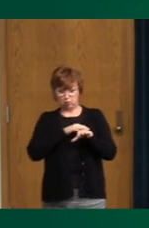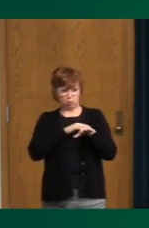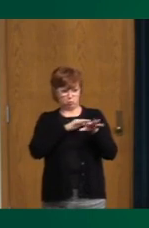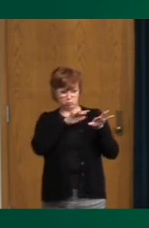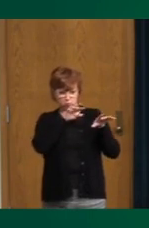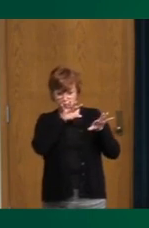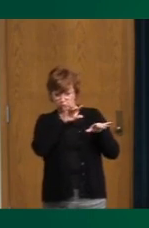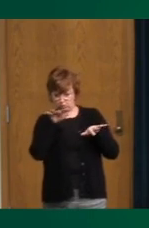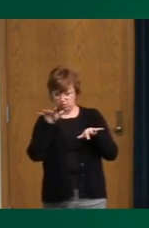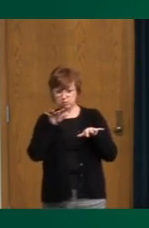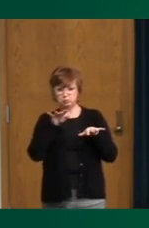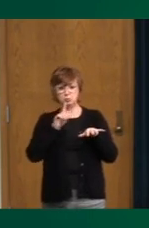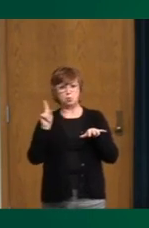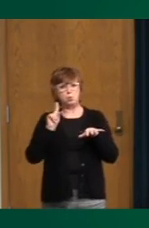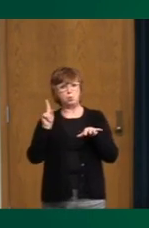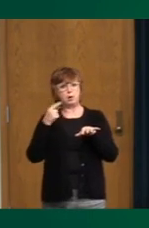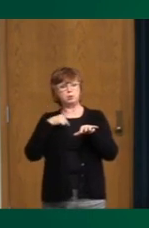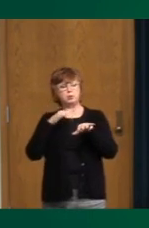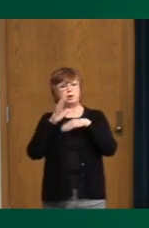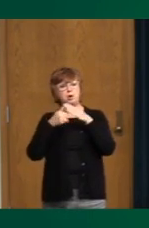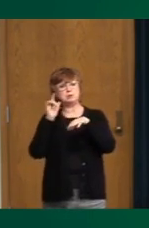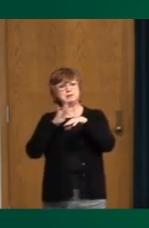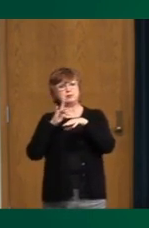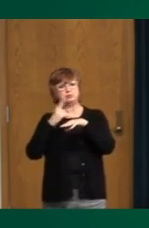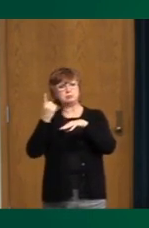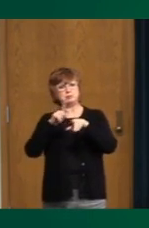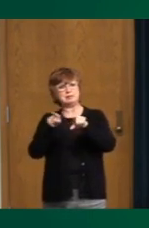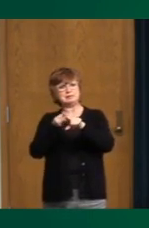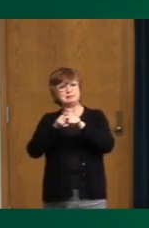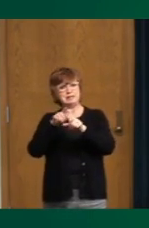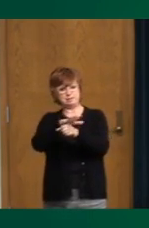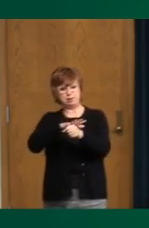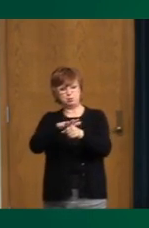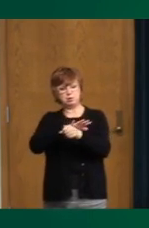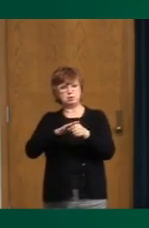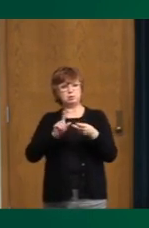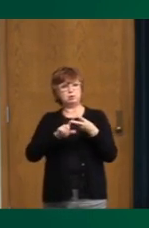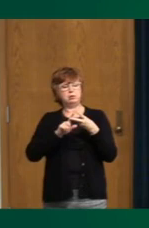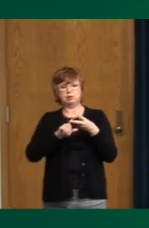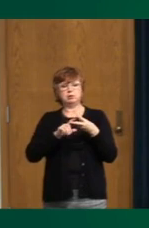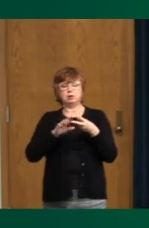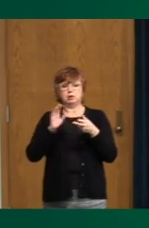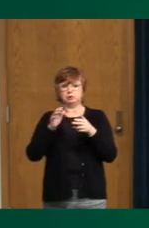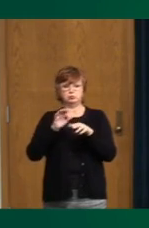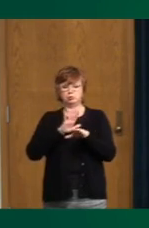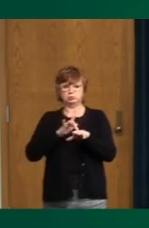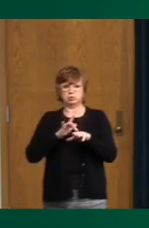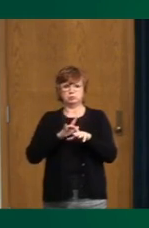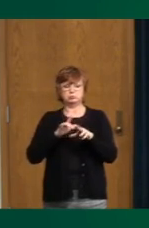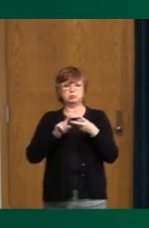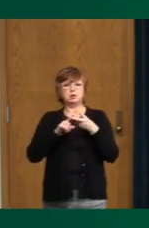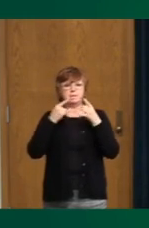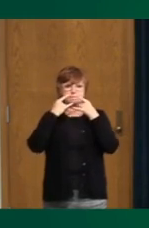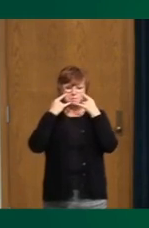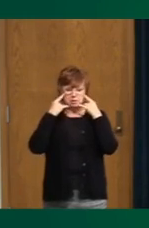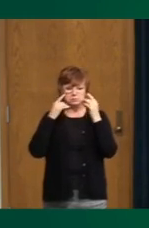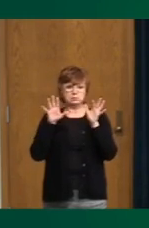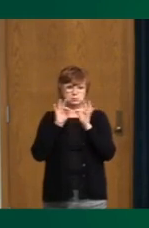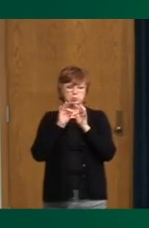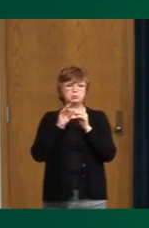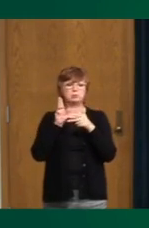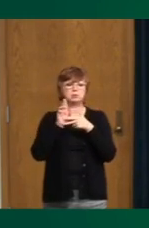opportunities for multi-touch transmission, as well as not being closer than 2 meters if you're not from the same household, wearing a mask as much as